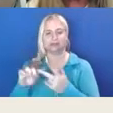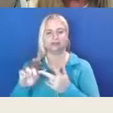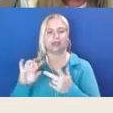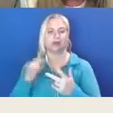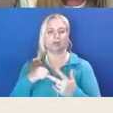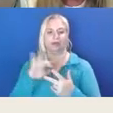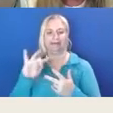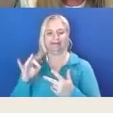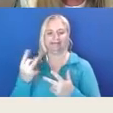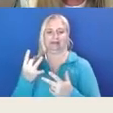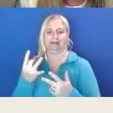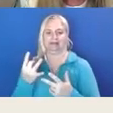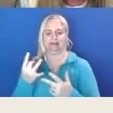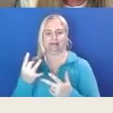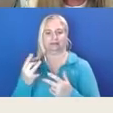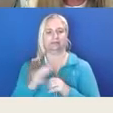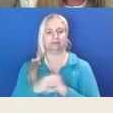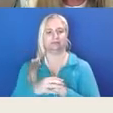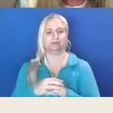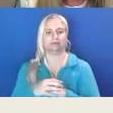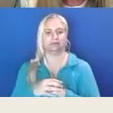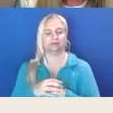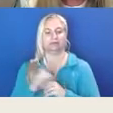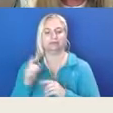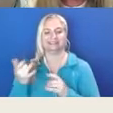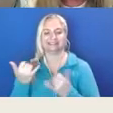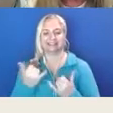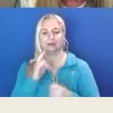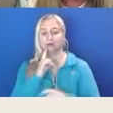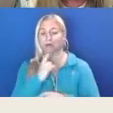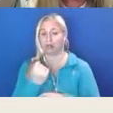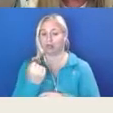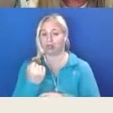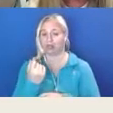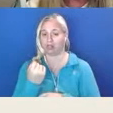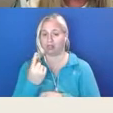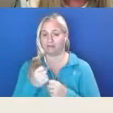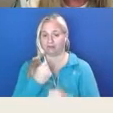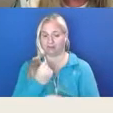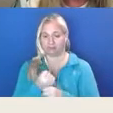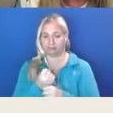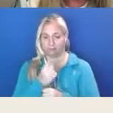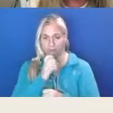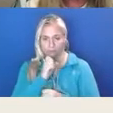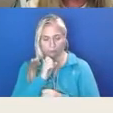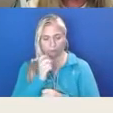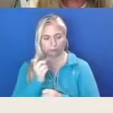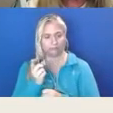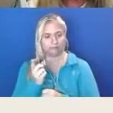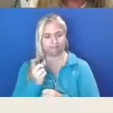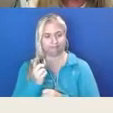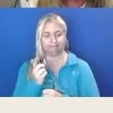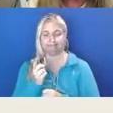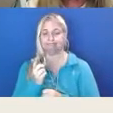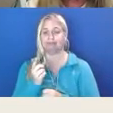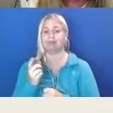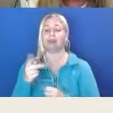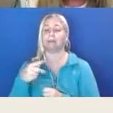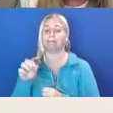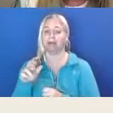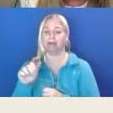controlling. So this is an 11-year-old whose escalating behavior resulted in a physical attack on the